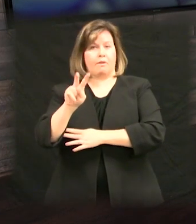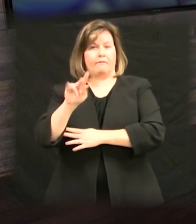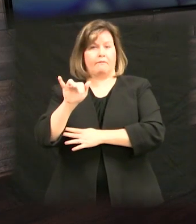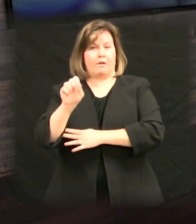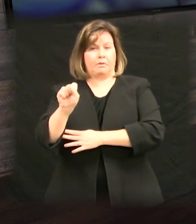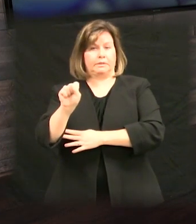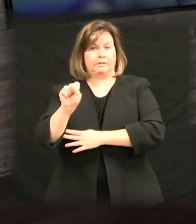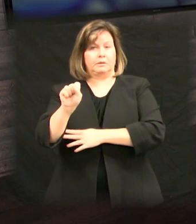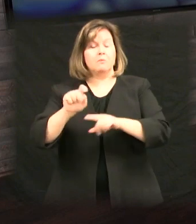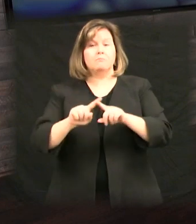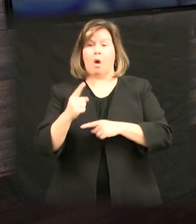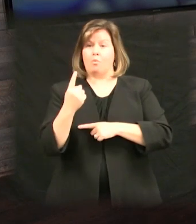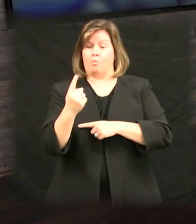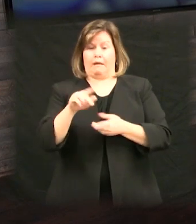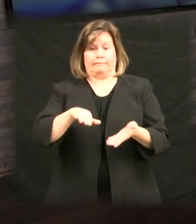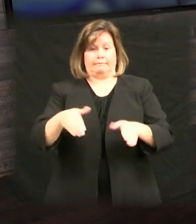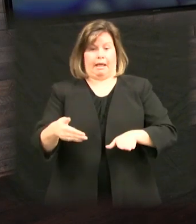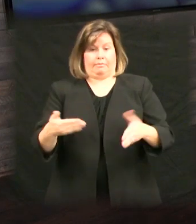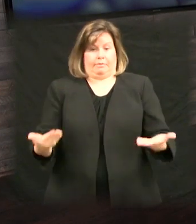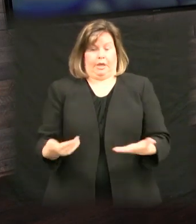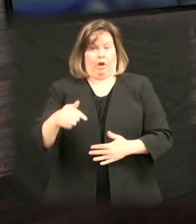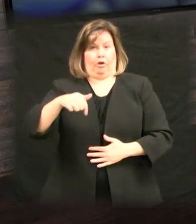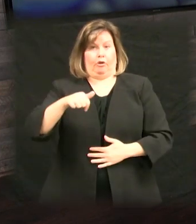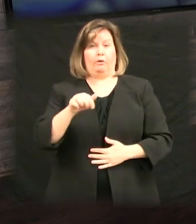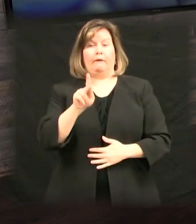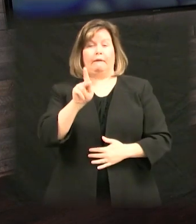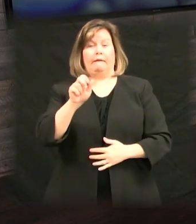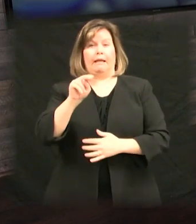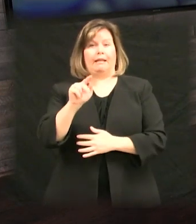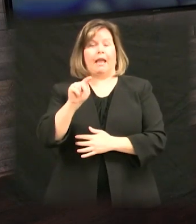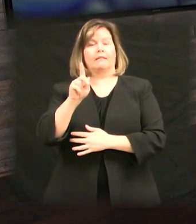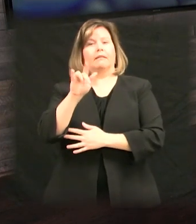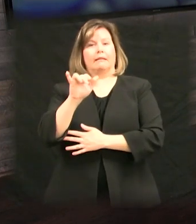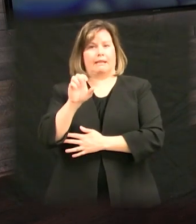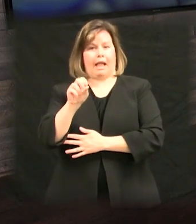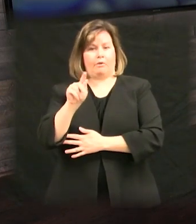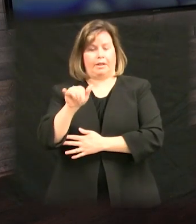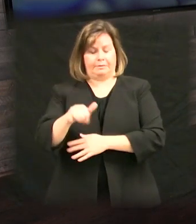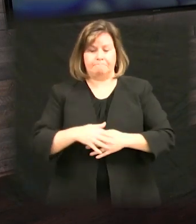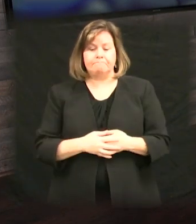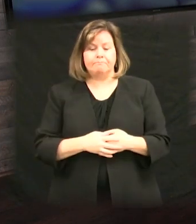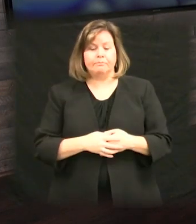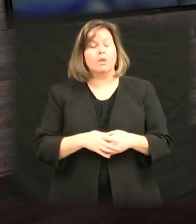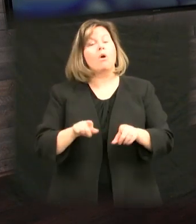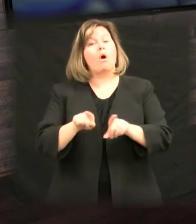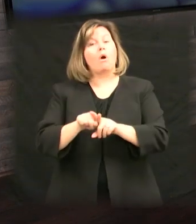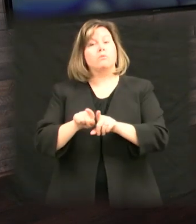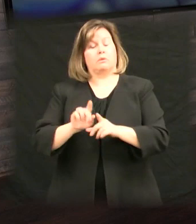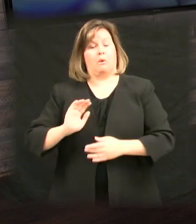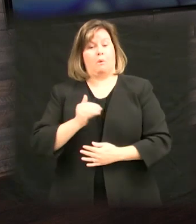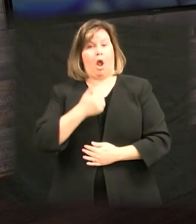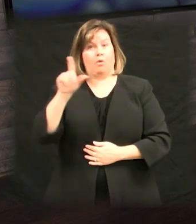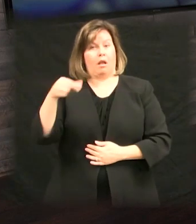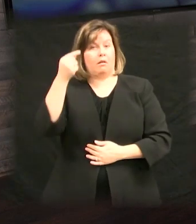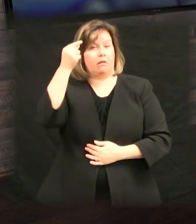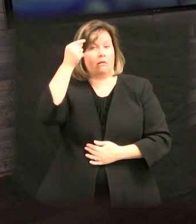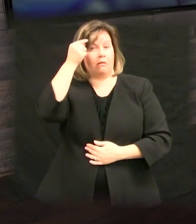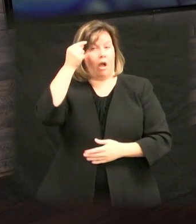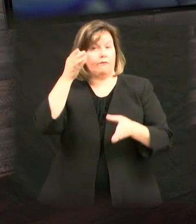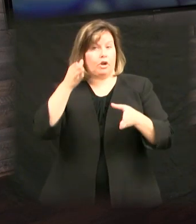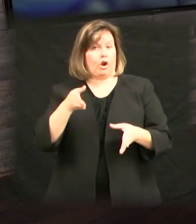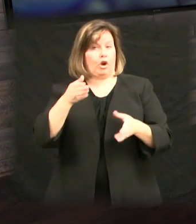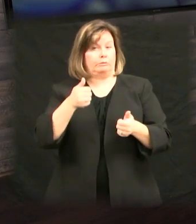moment. Still just the one death, thankfully. We also heard from the governor just recently with the